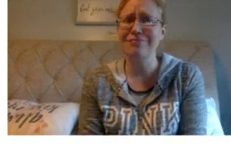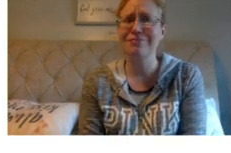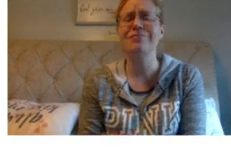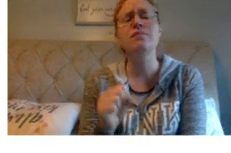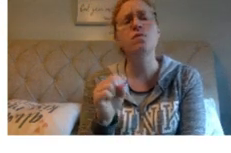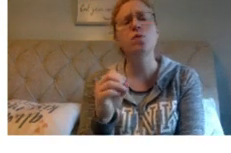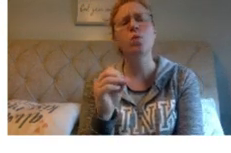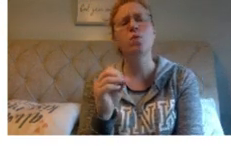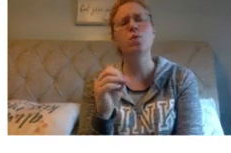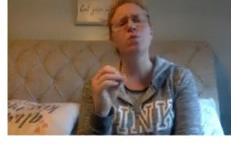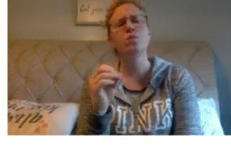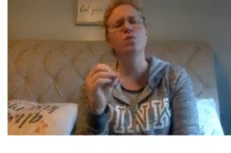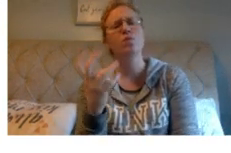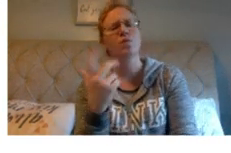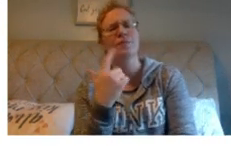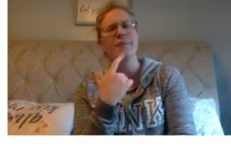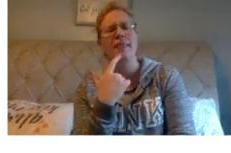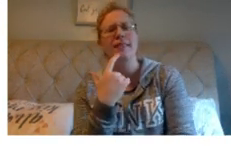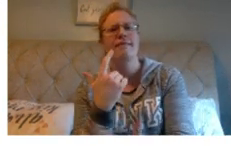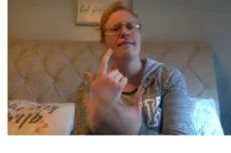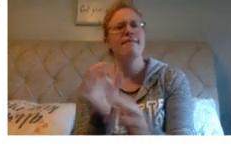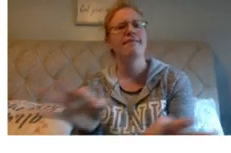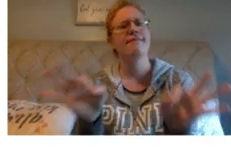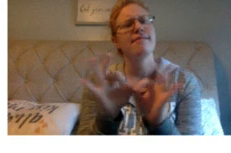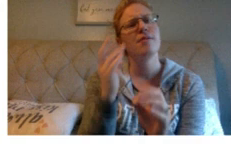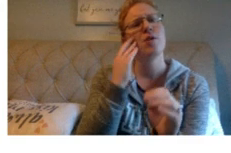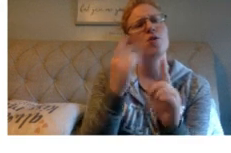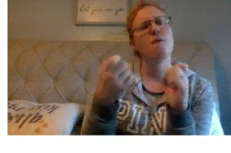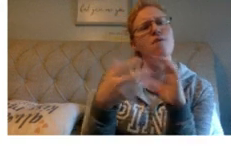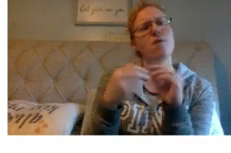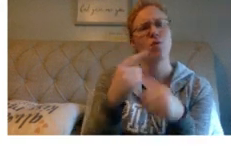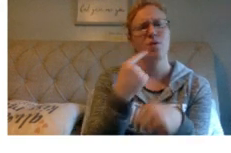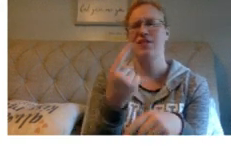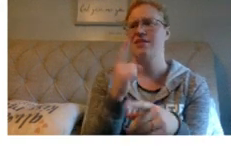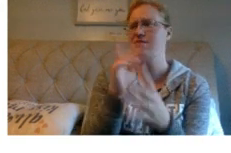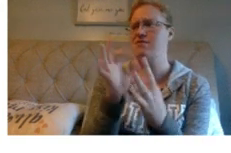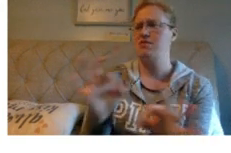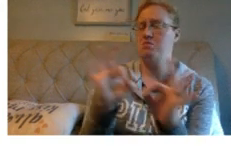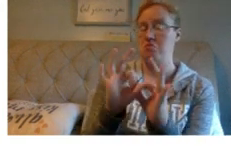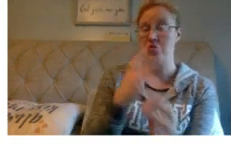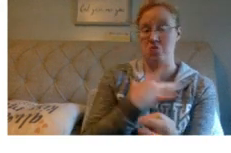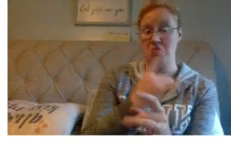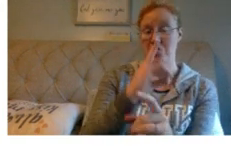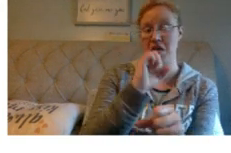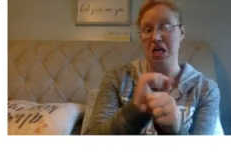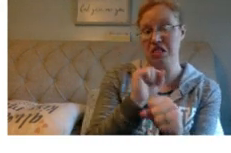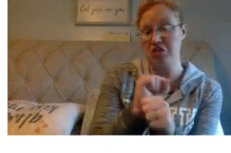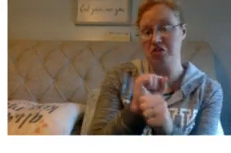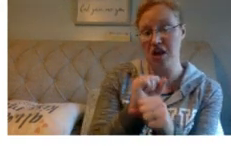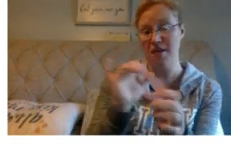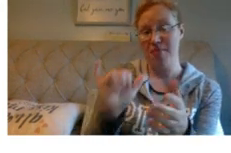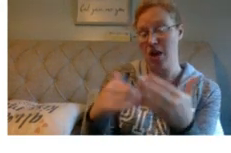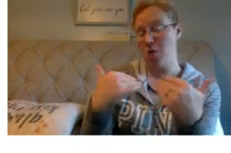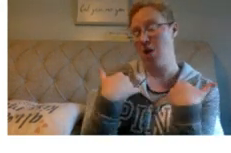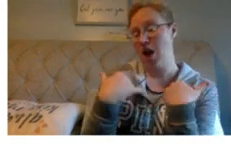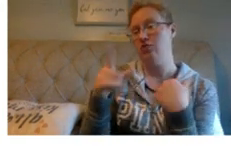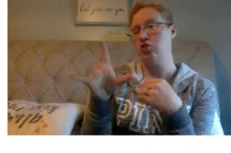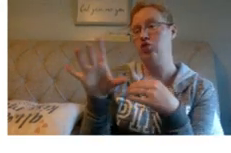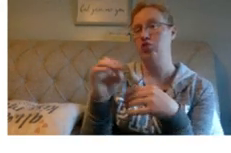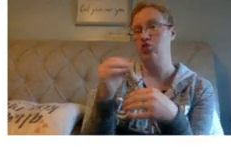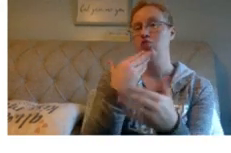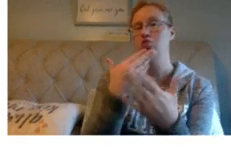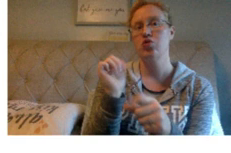So what can we say that it's important to know from this story? Can we say it is important to like the job that you have so you do